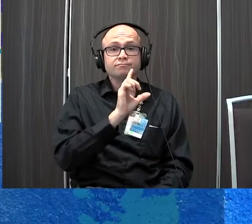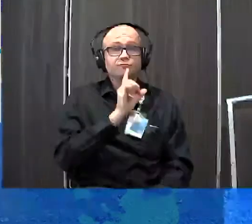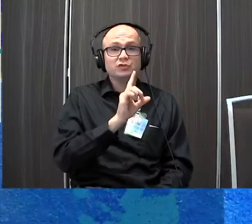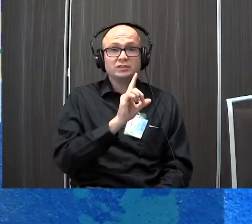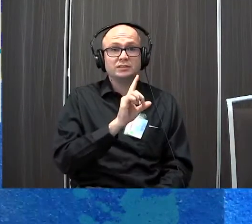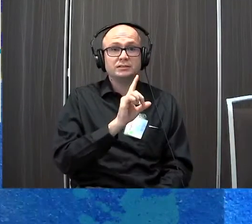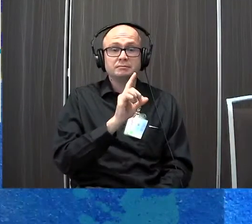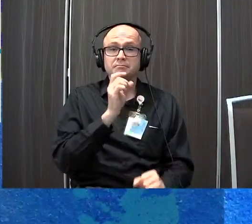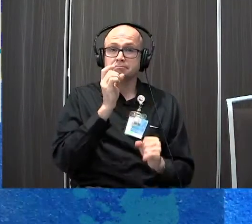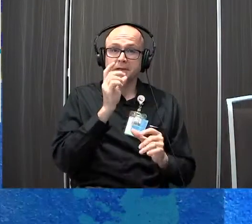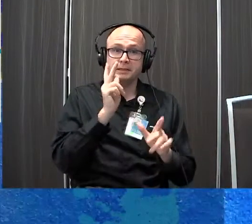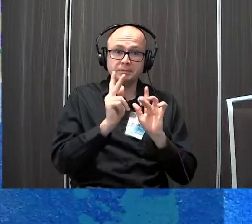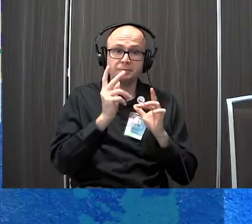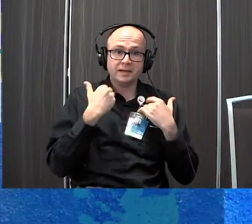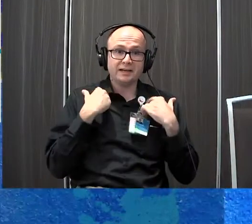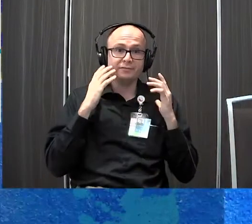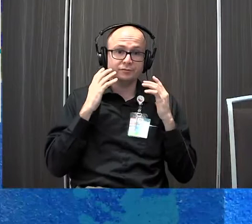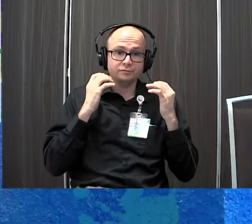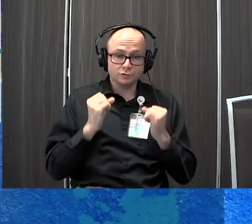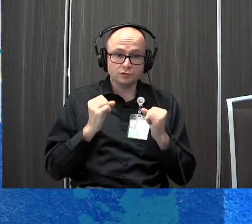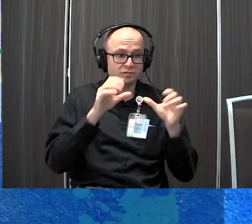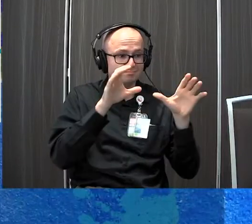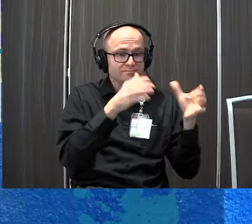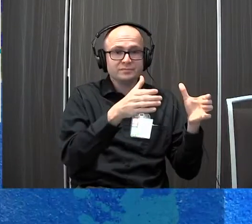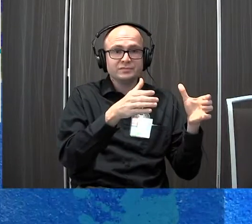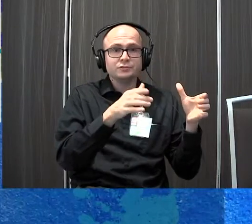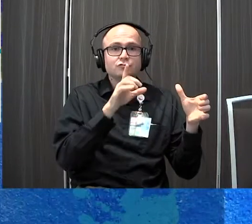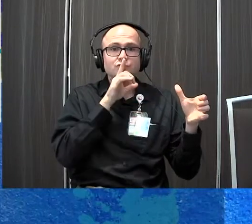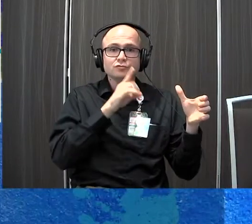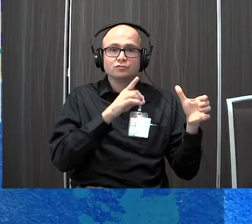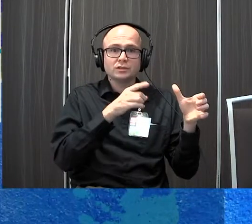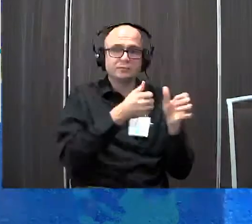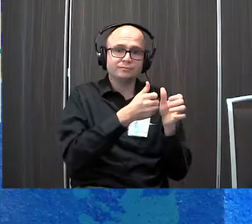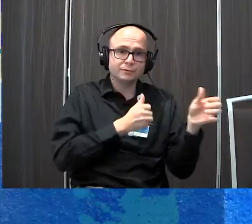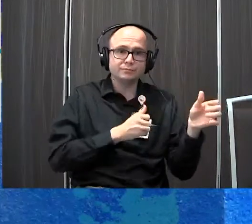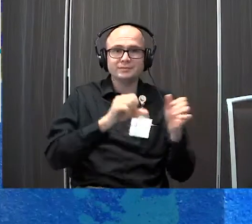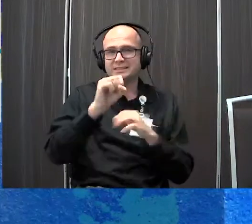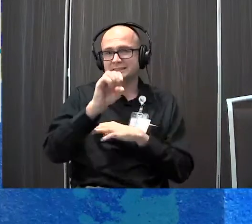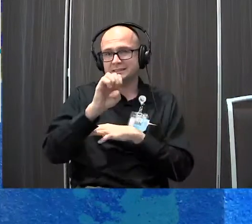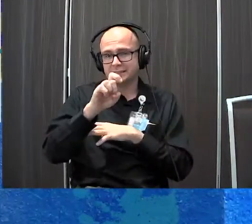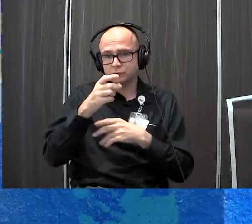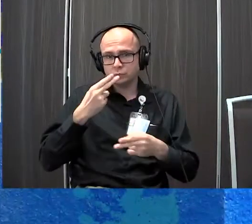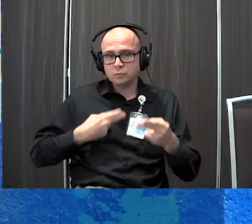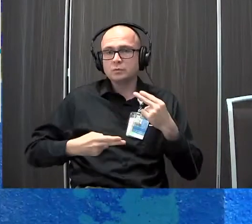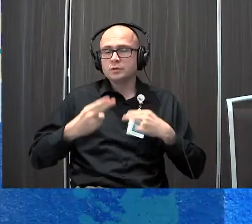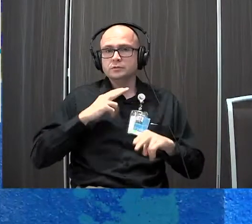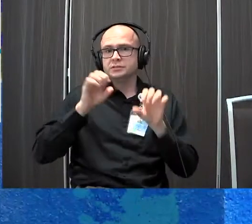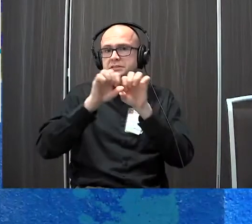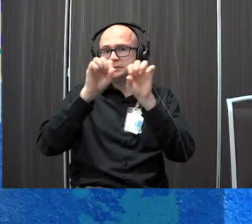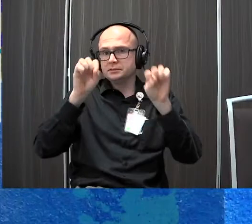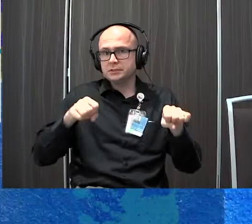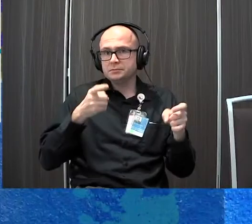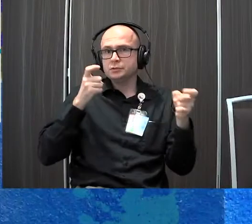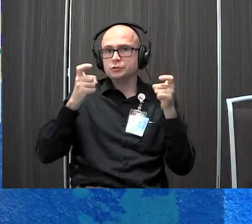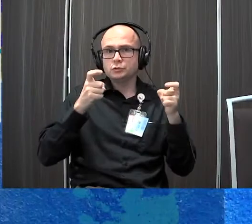if not most people who have charge syndrome actually have a deficiency of the sex hormones and the system that controls